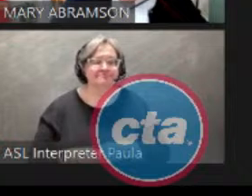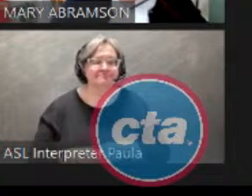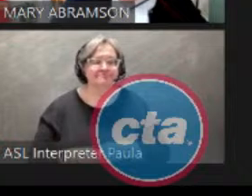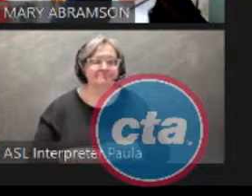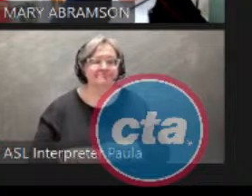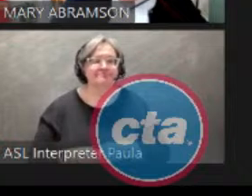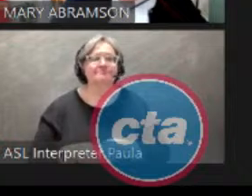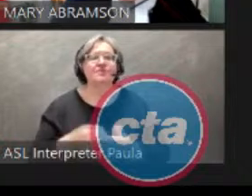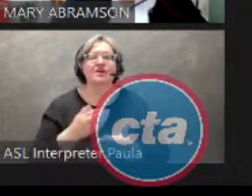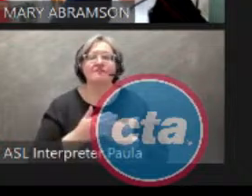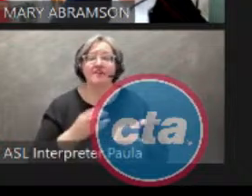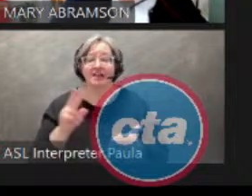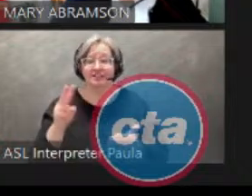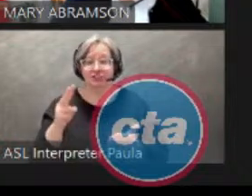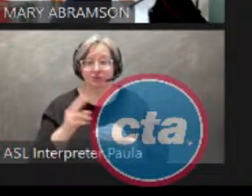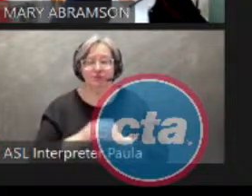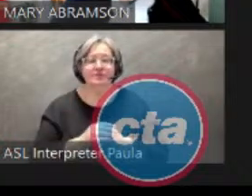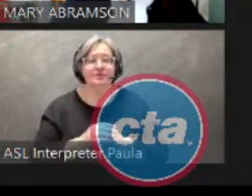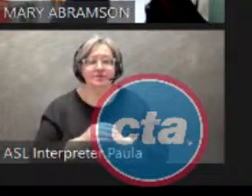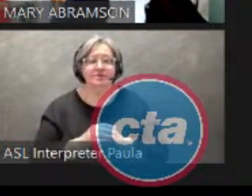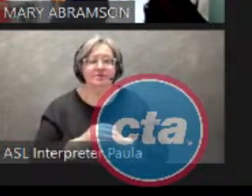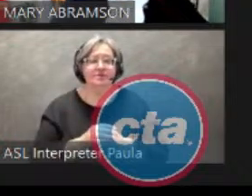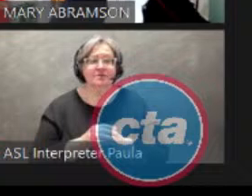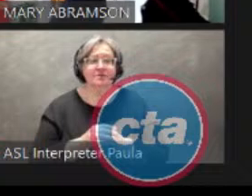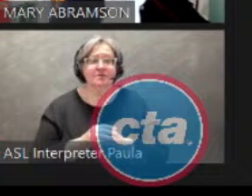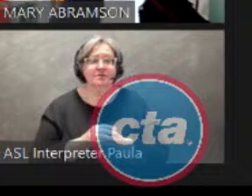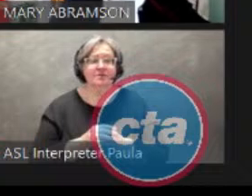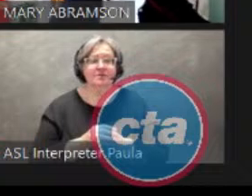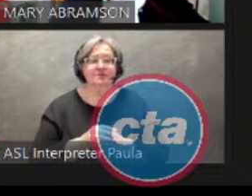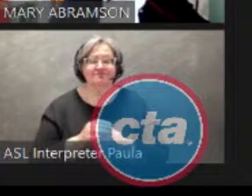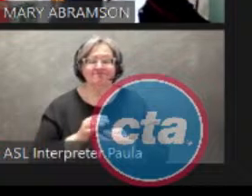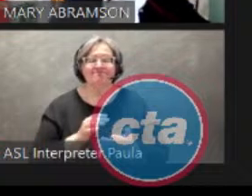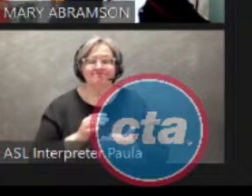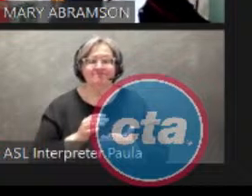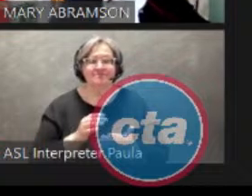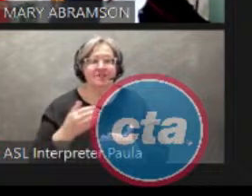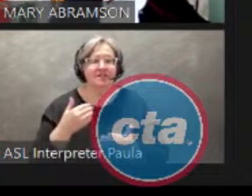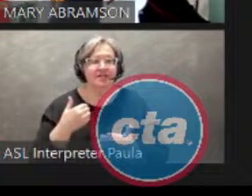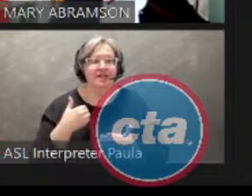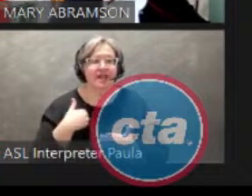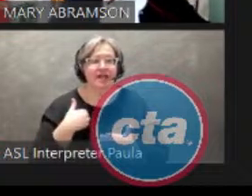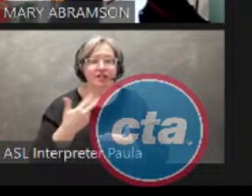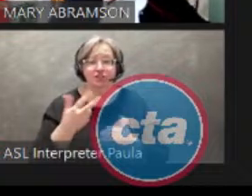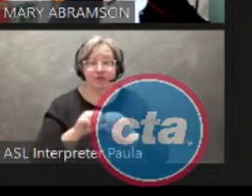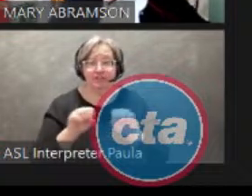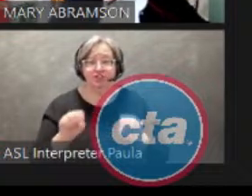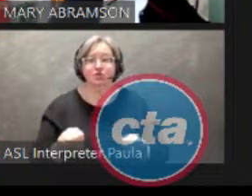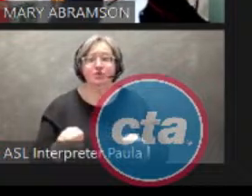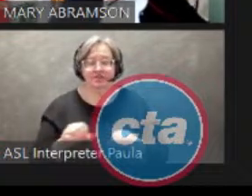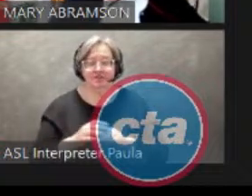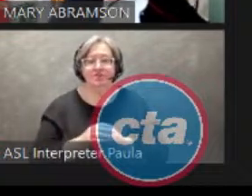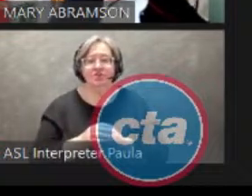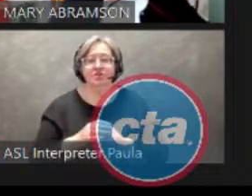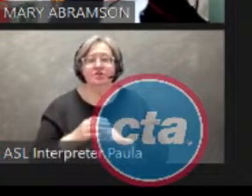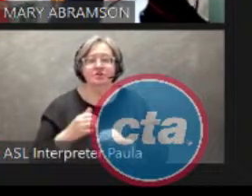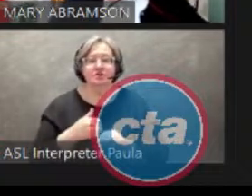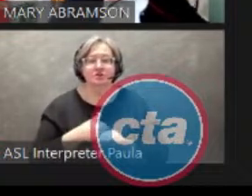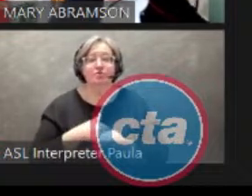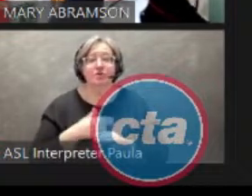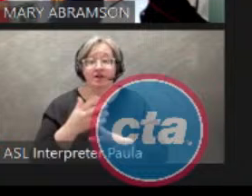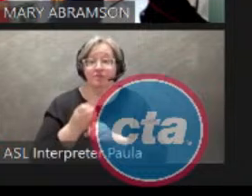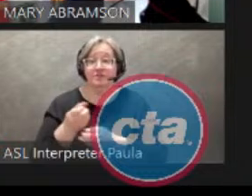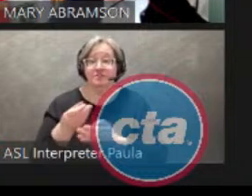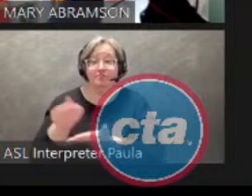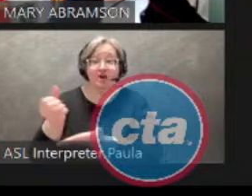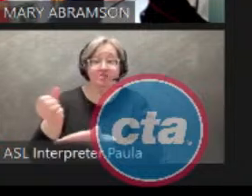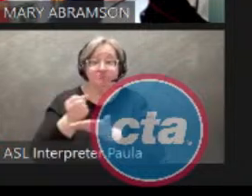So talking about Phase 2, the Phase 2 has 3 stations that are currently all, we've received grants, which